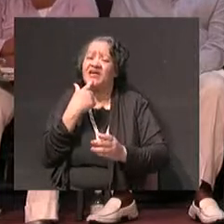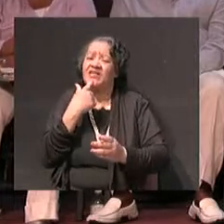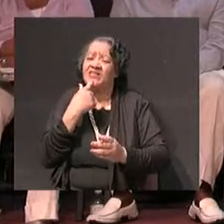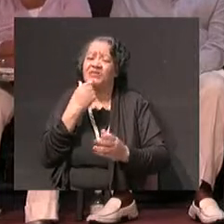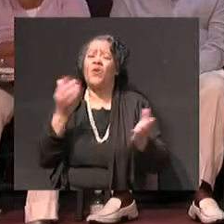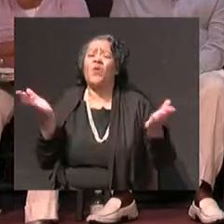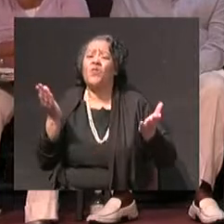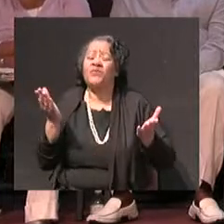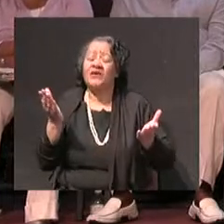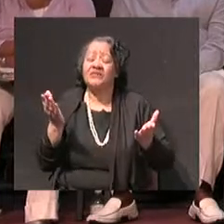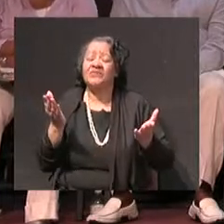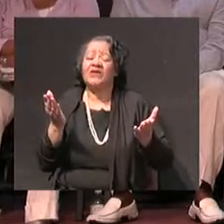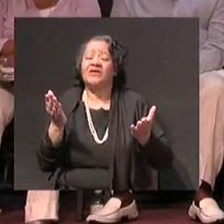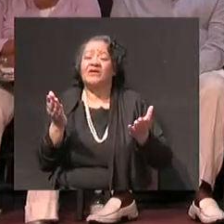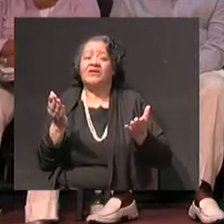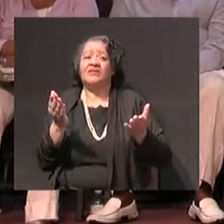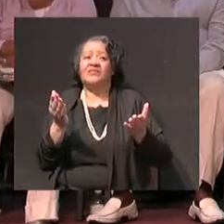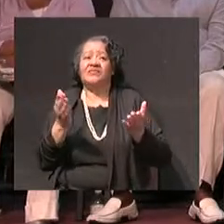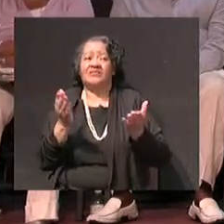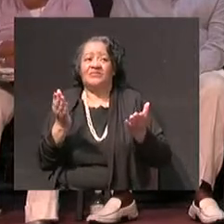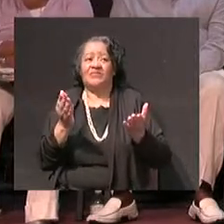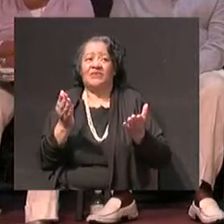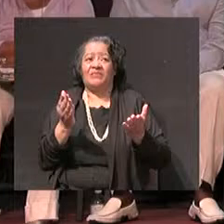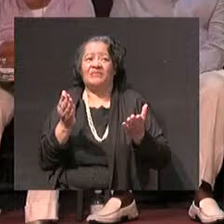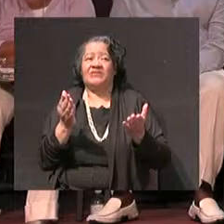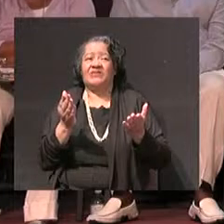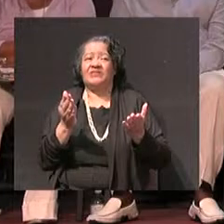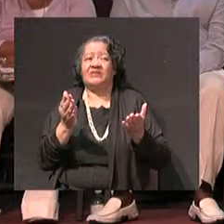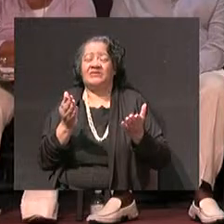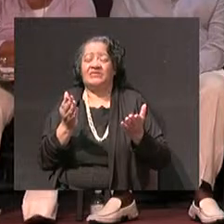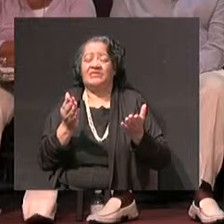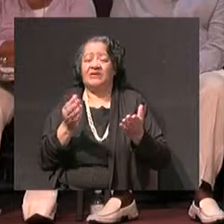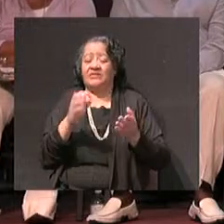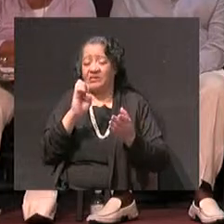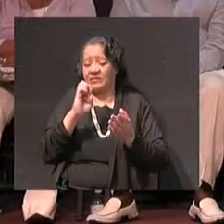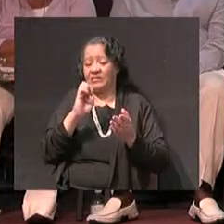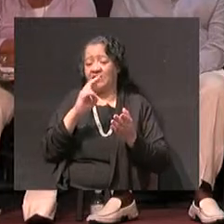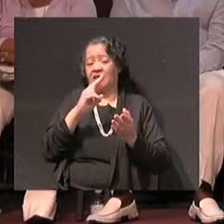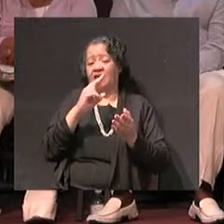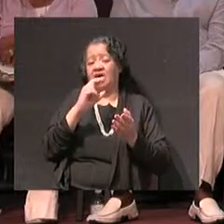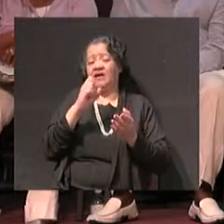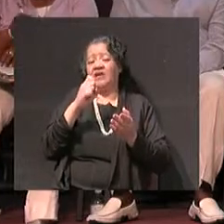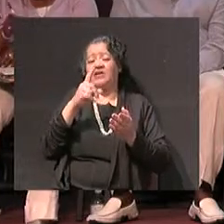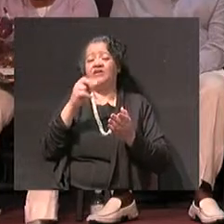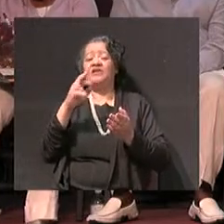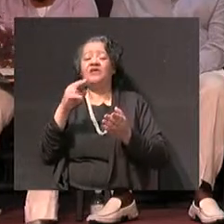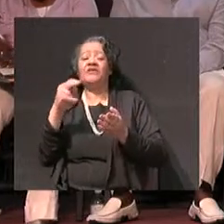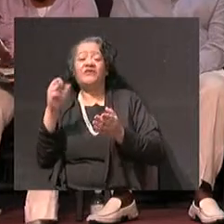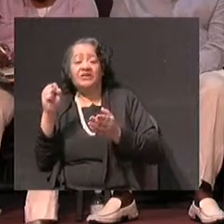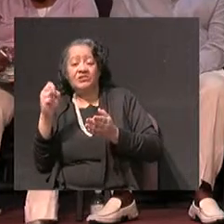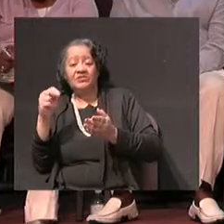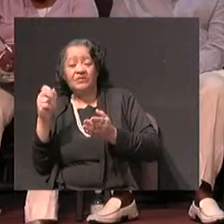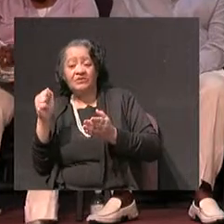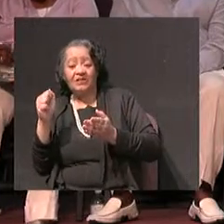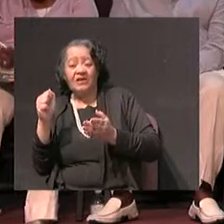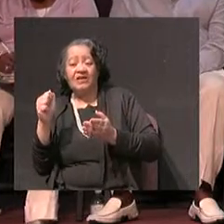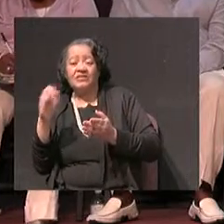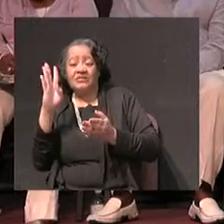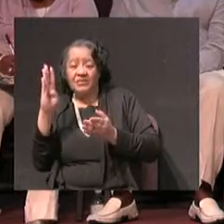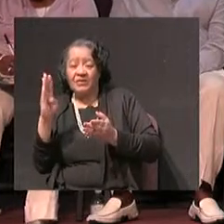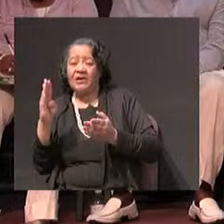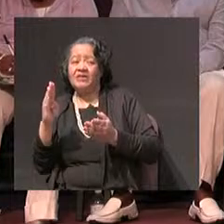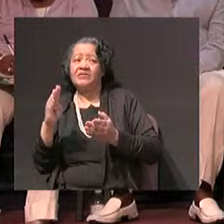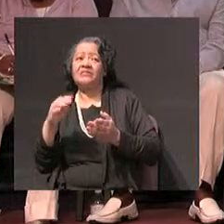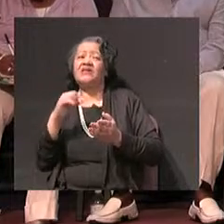it says, before it says, it says in Ephesians 4, it says, Don't let the anger go down on your wrath. It says,